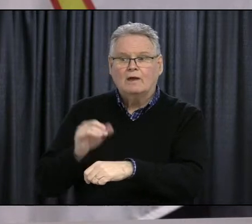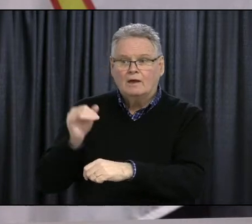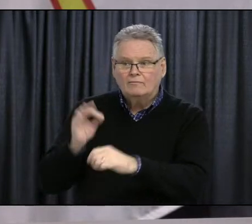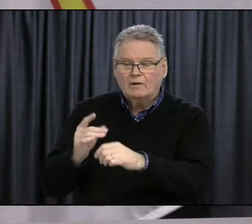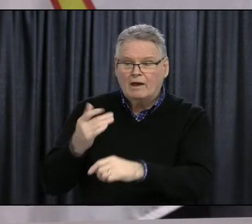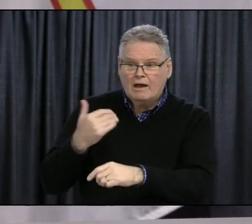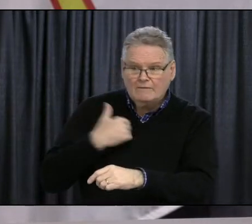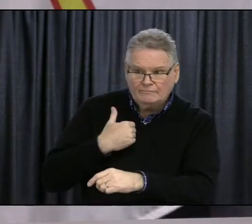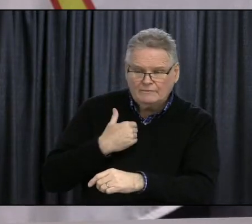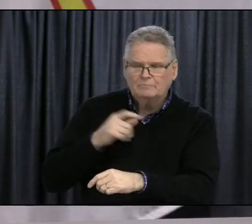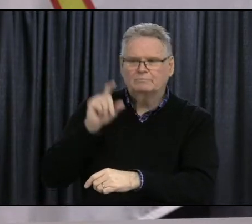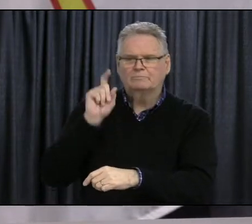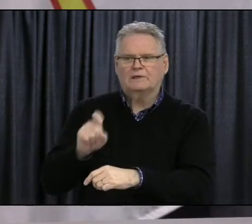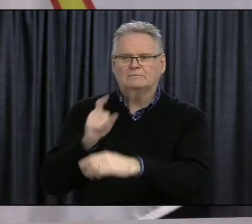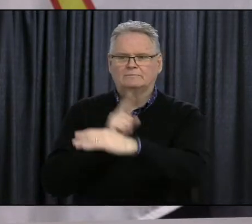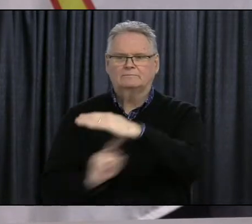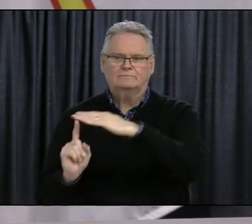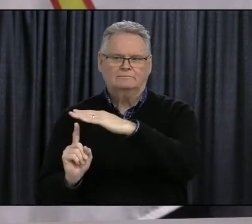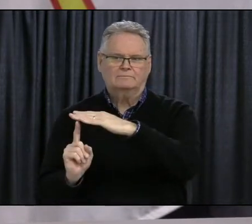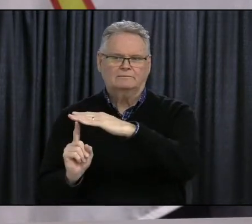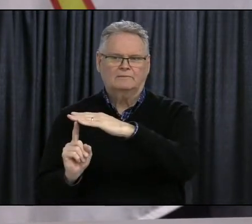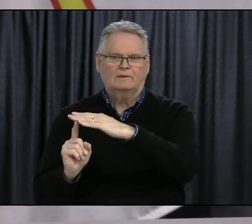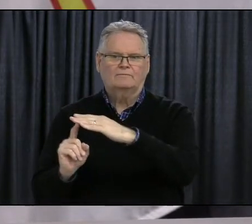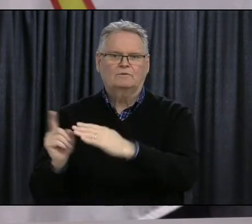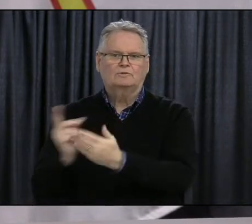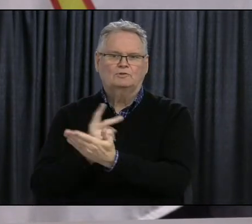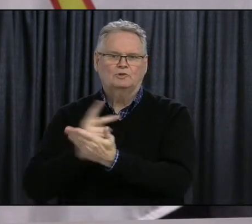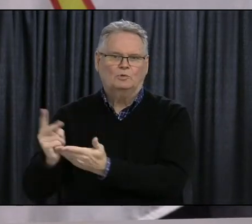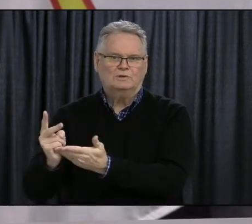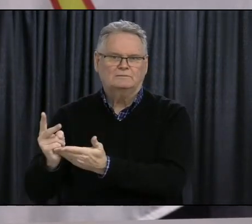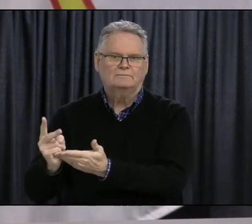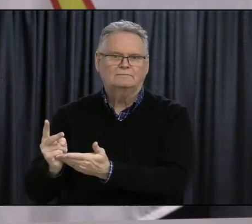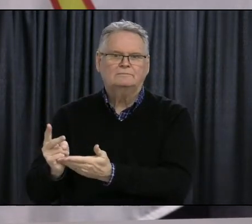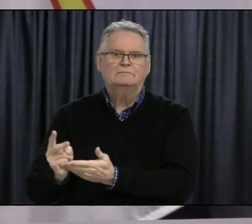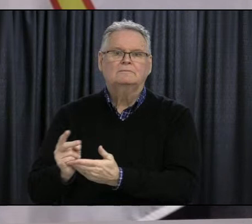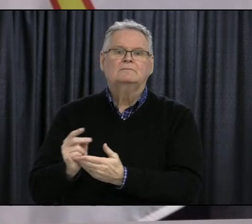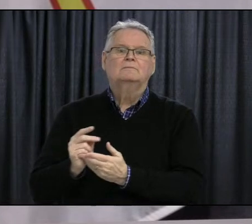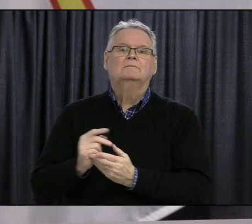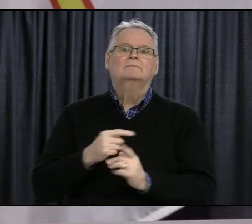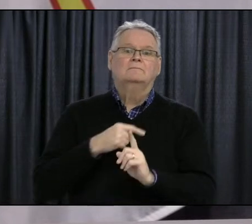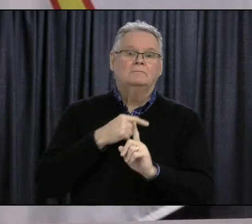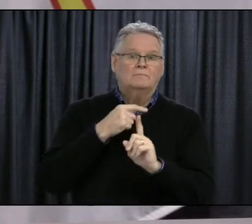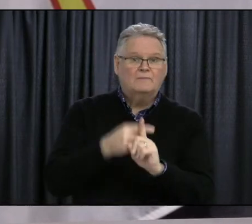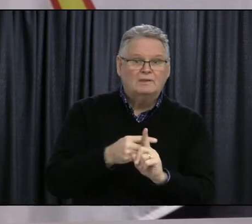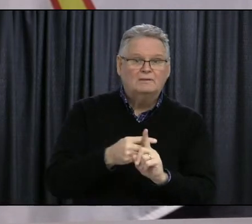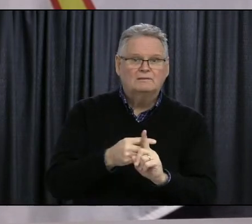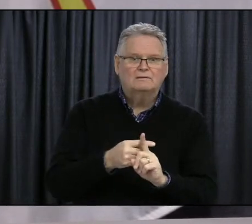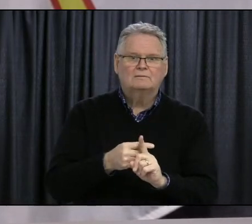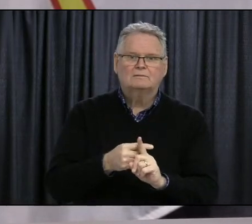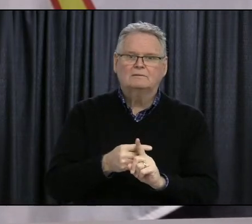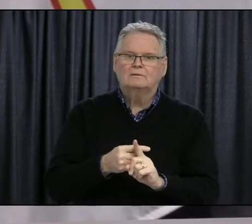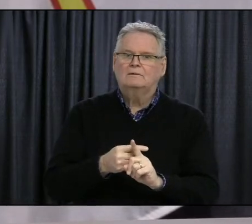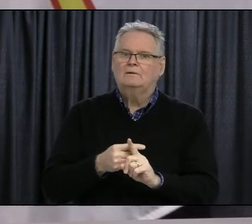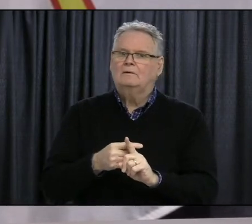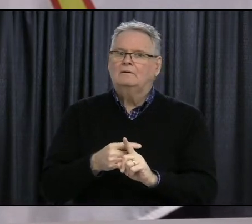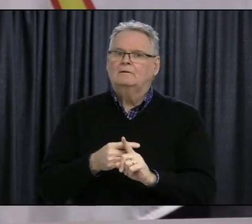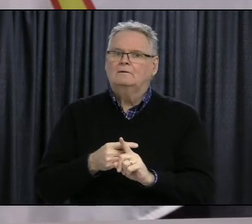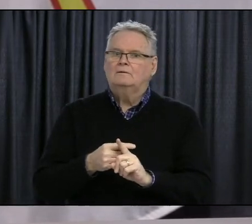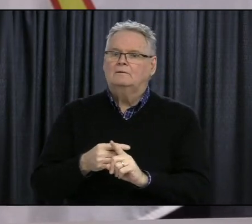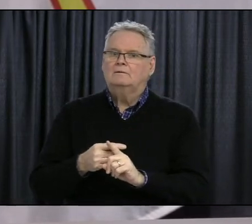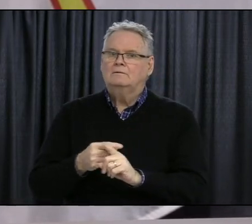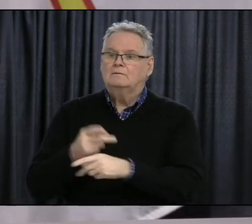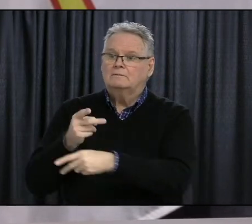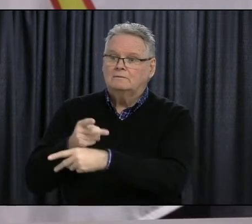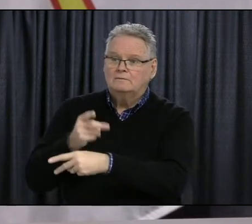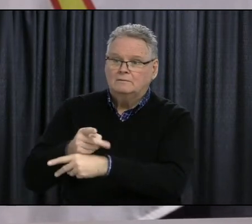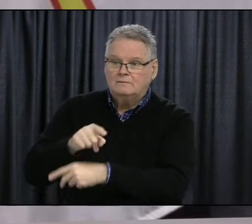positive cases in the daycare at this time. Testing will be completed in accordance with our case and contact management protocols. All